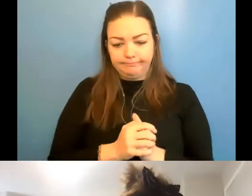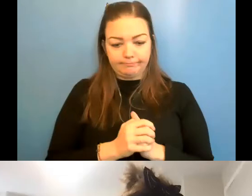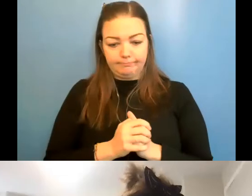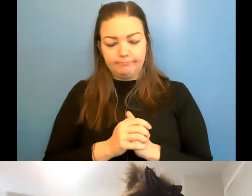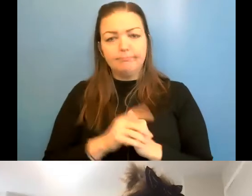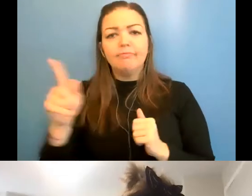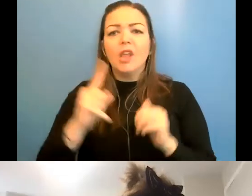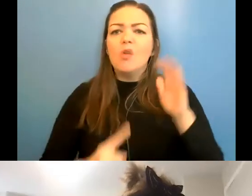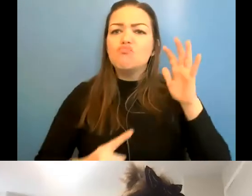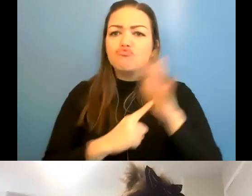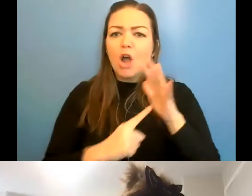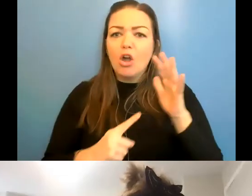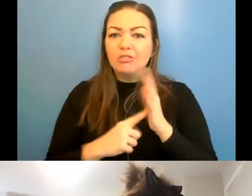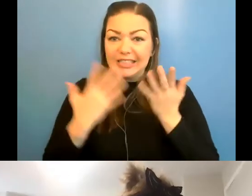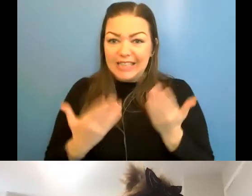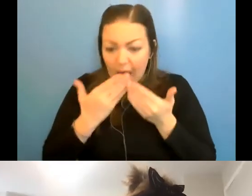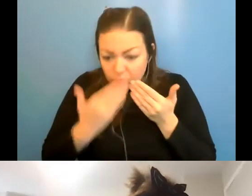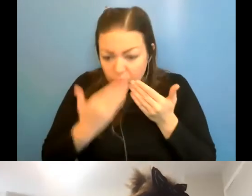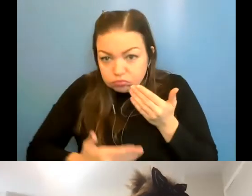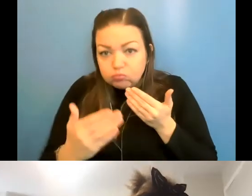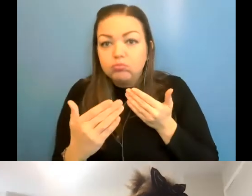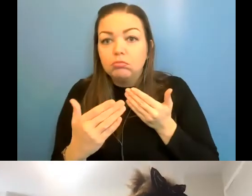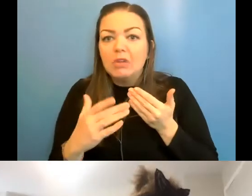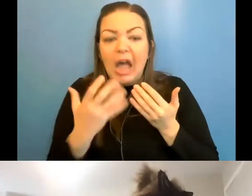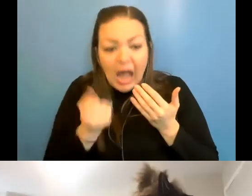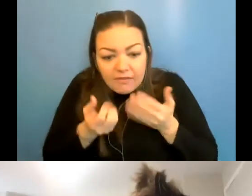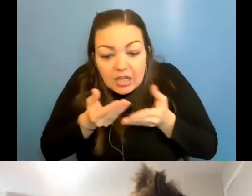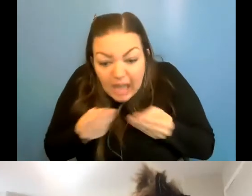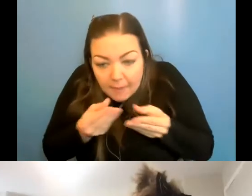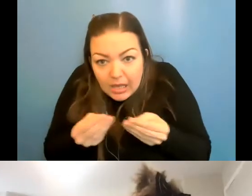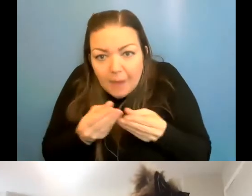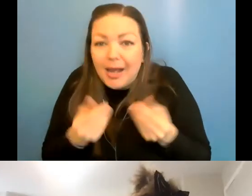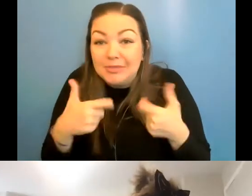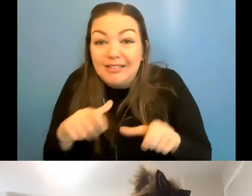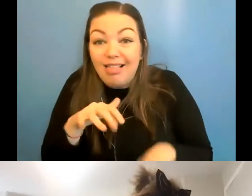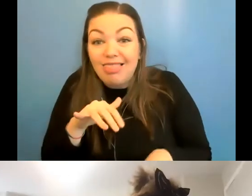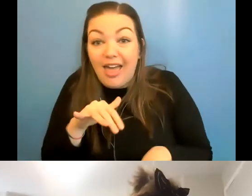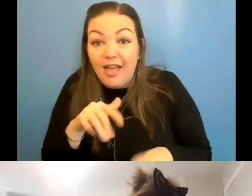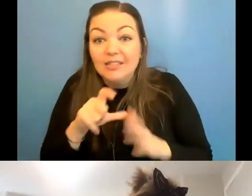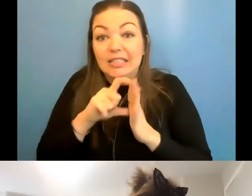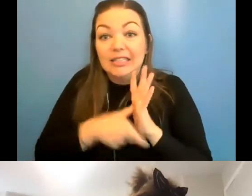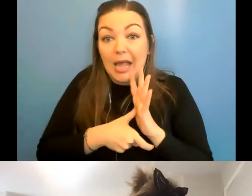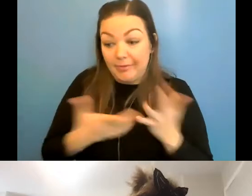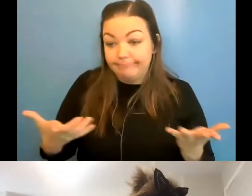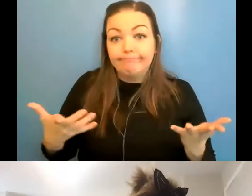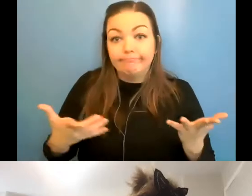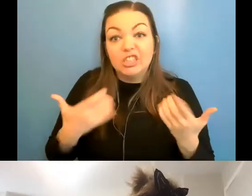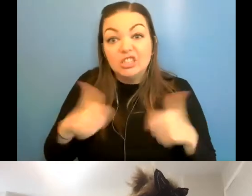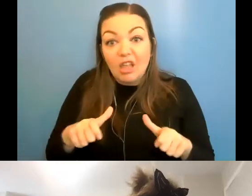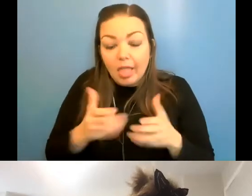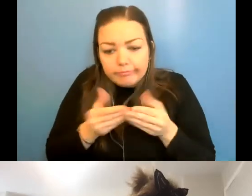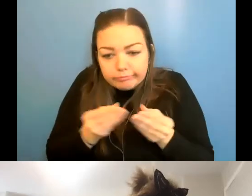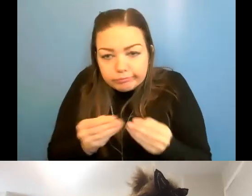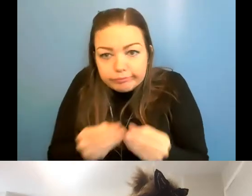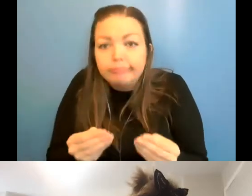priorities going forward in terms of the gaps that still exist, that are still there for disabled artists? So I'm going to